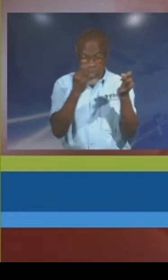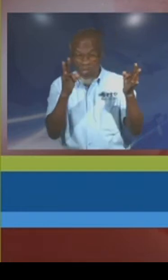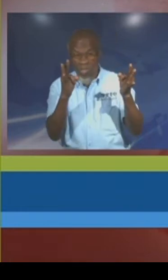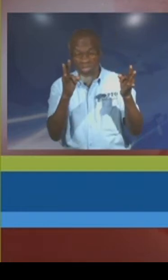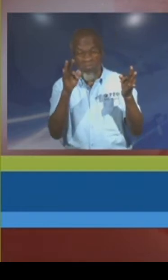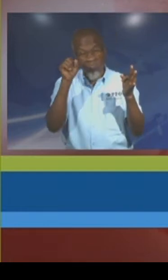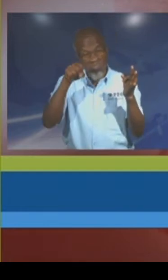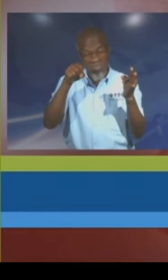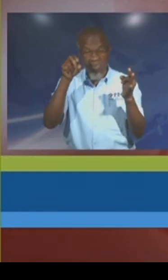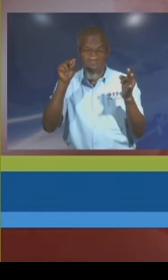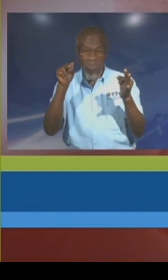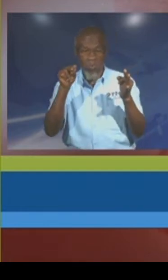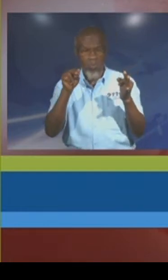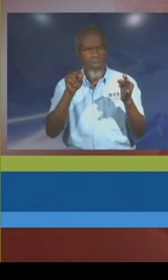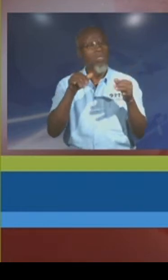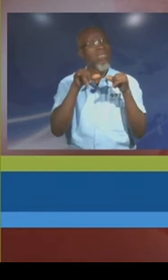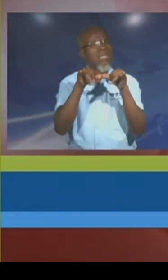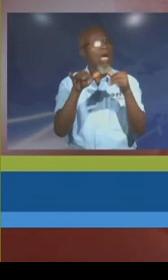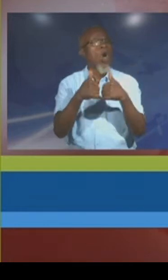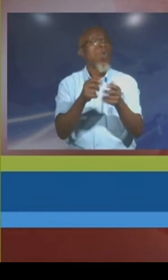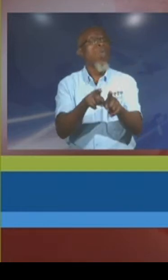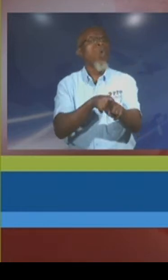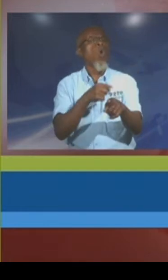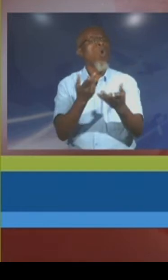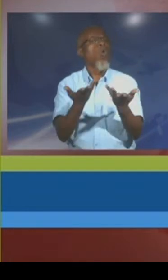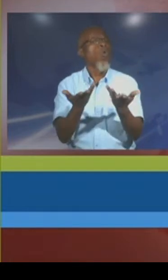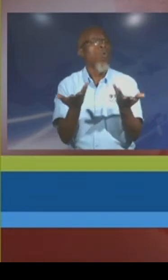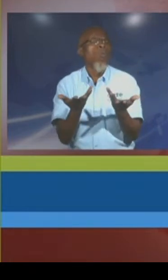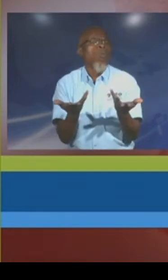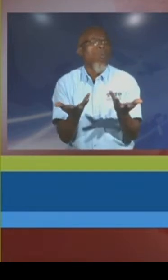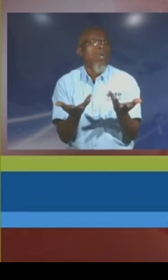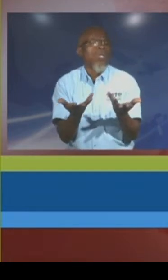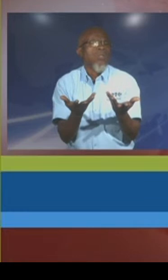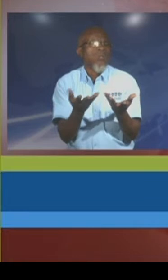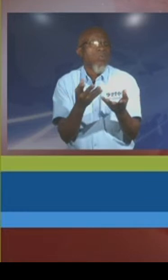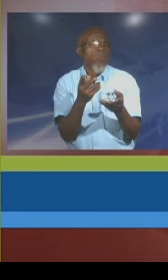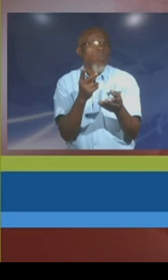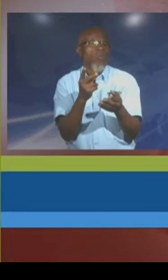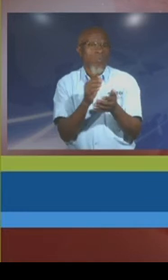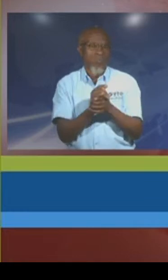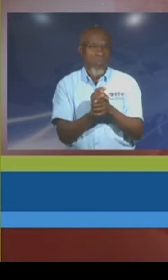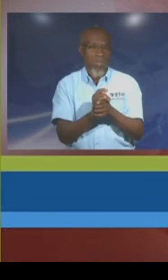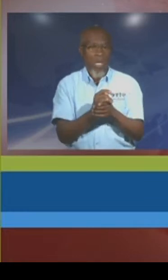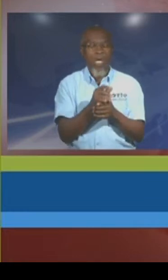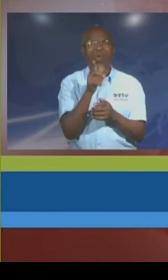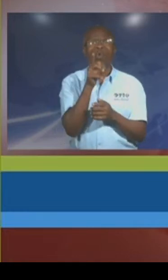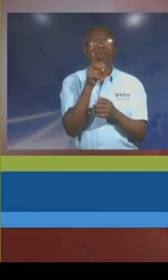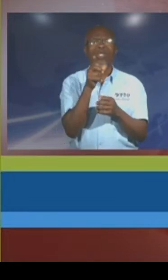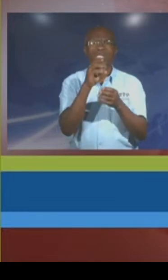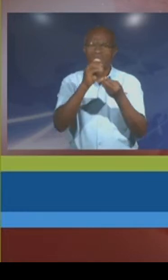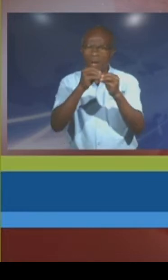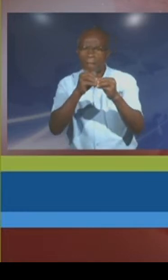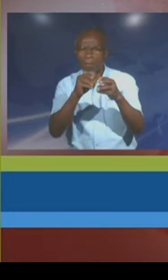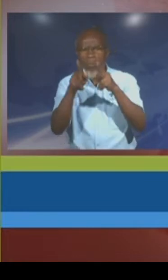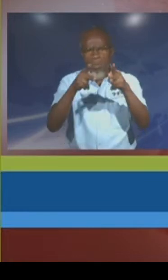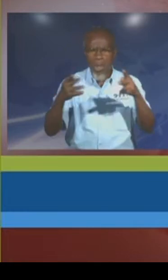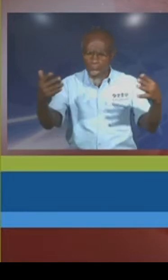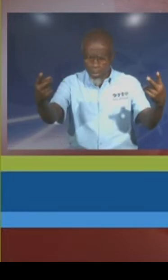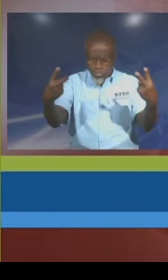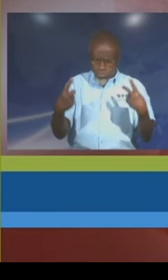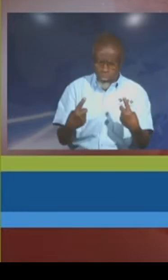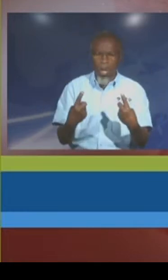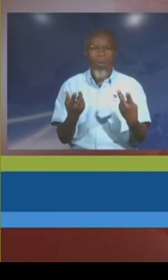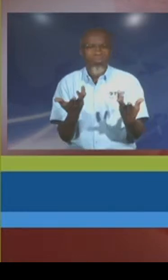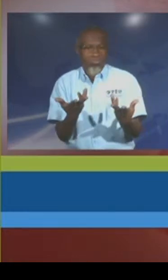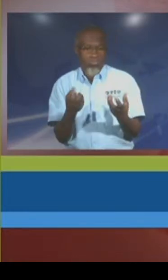How long would you be there, and do you know who you're interacting with? If it's a large group of people who are unknown, for example, and I'll